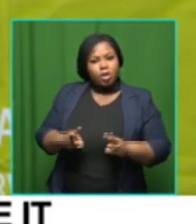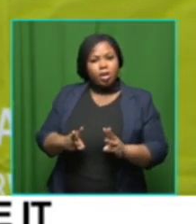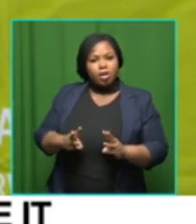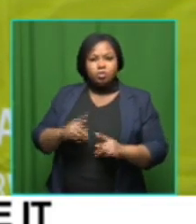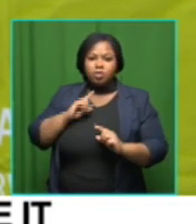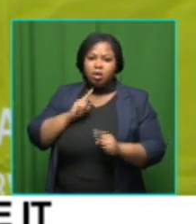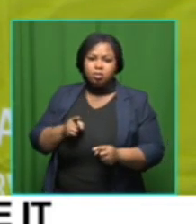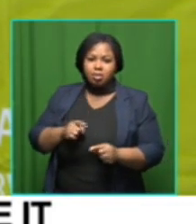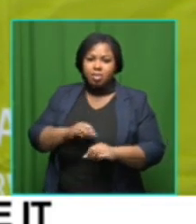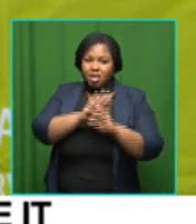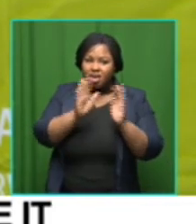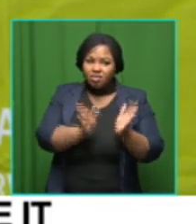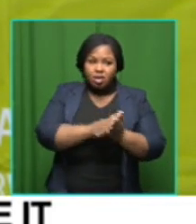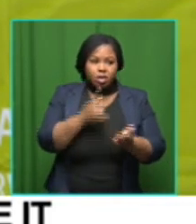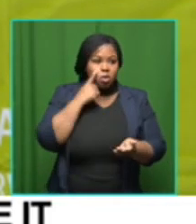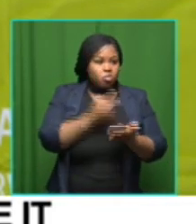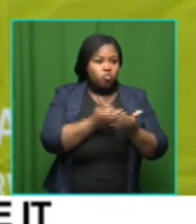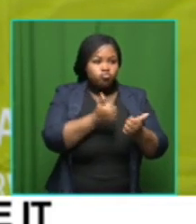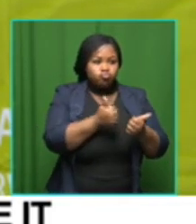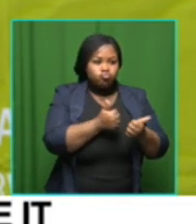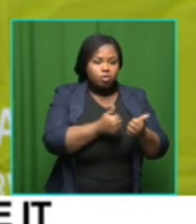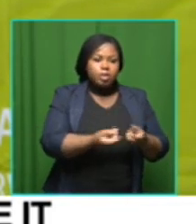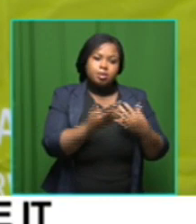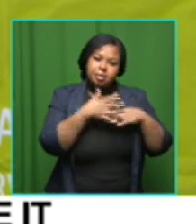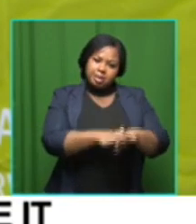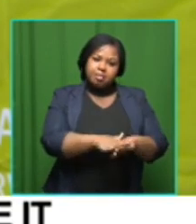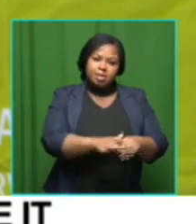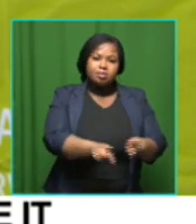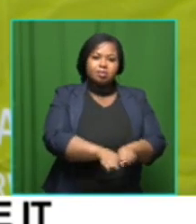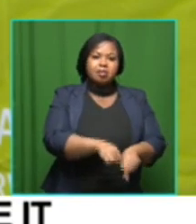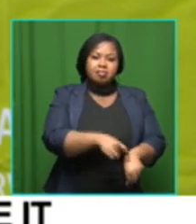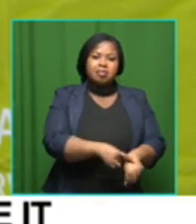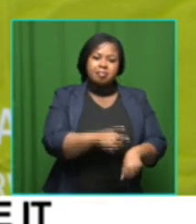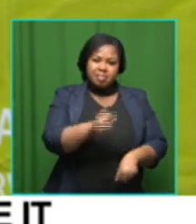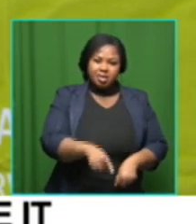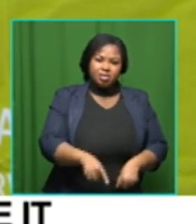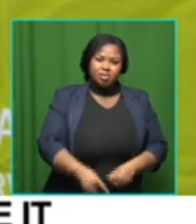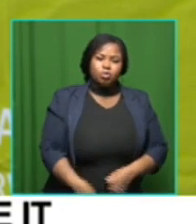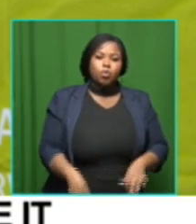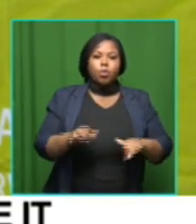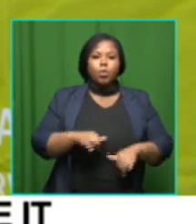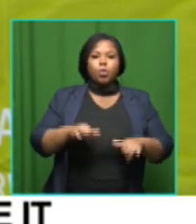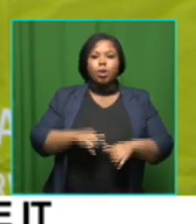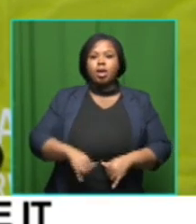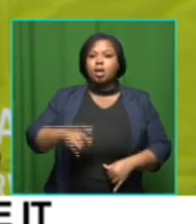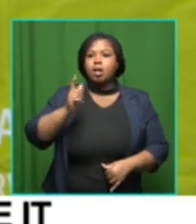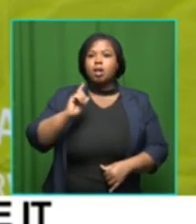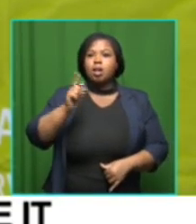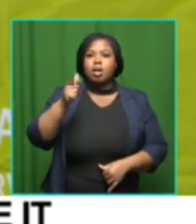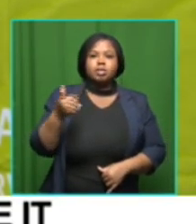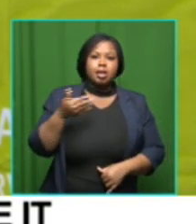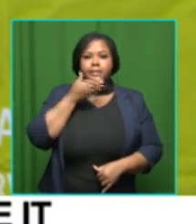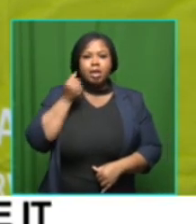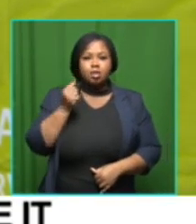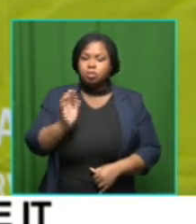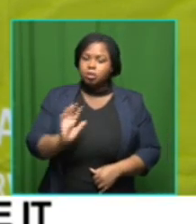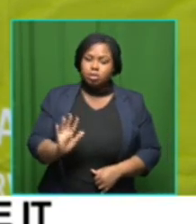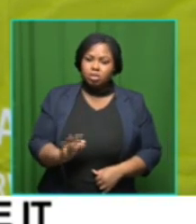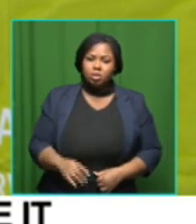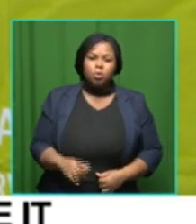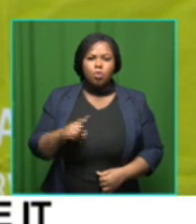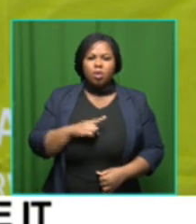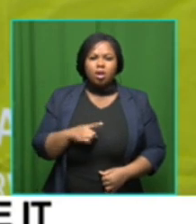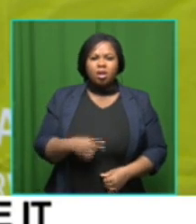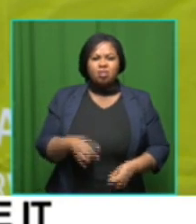start implementing. Don't wait until you've got the best solution. And as I said to my colleagues, there is no